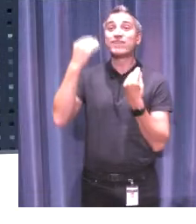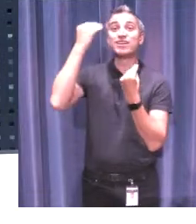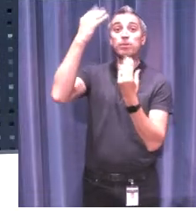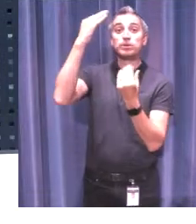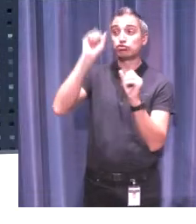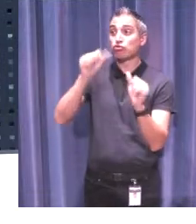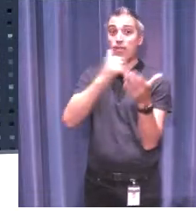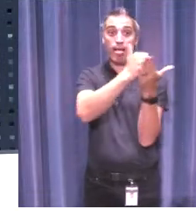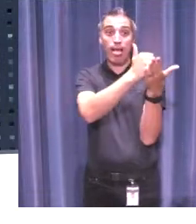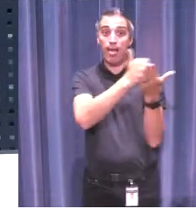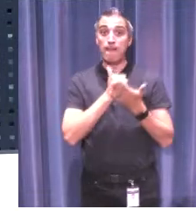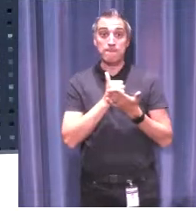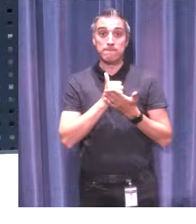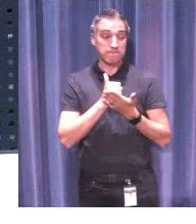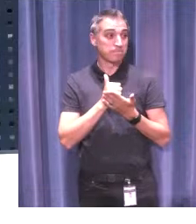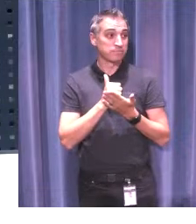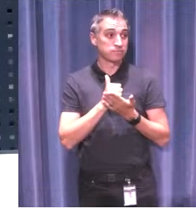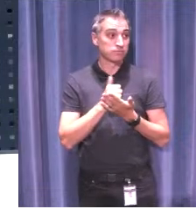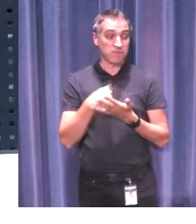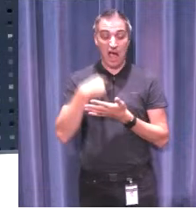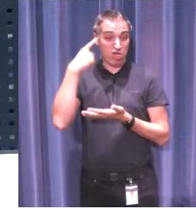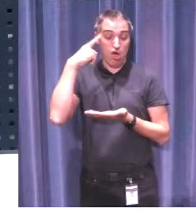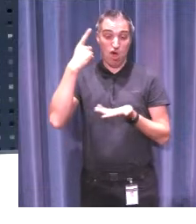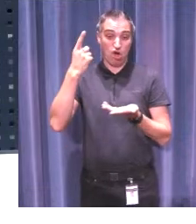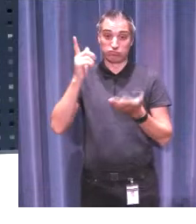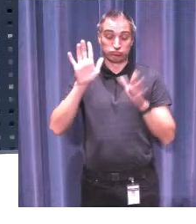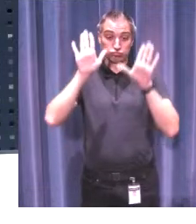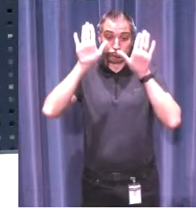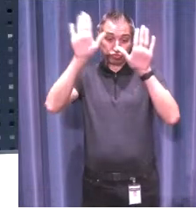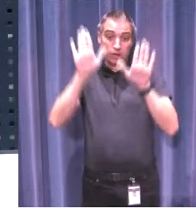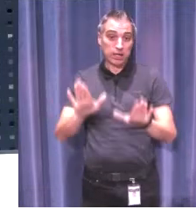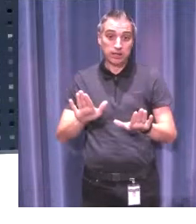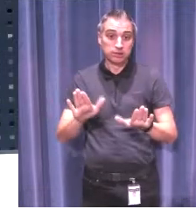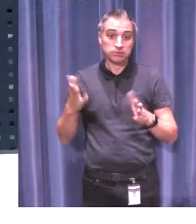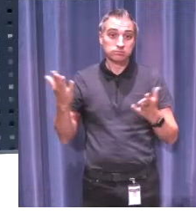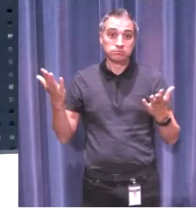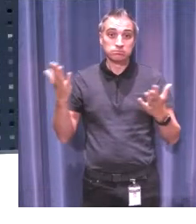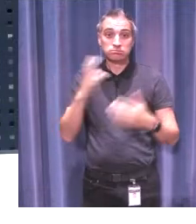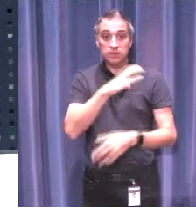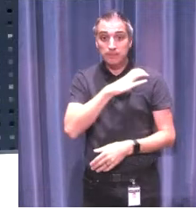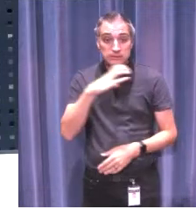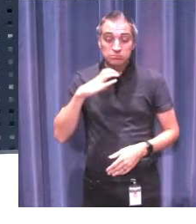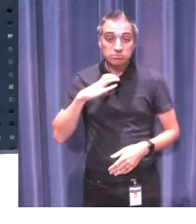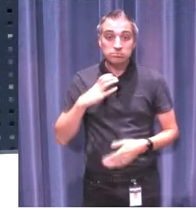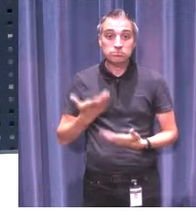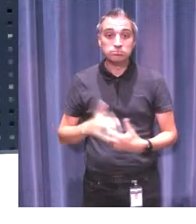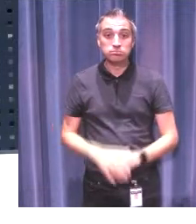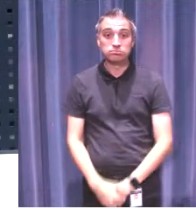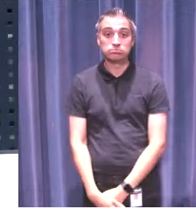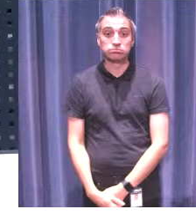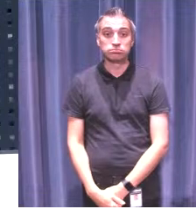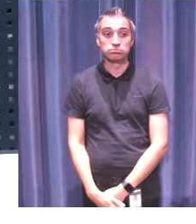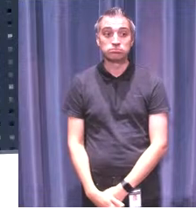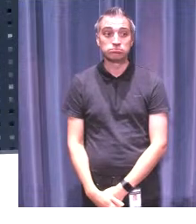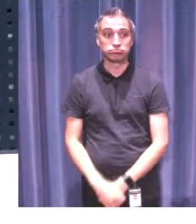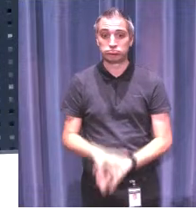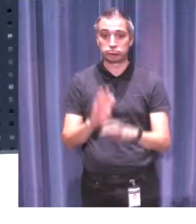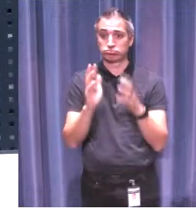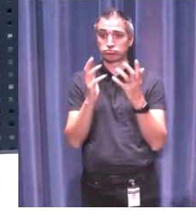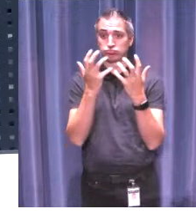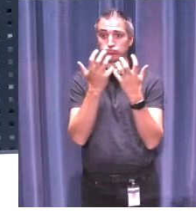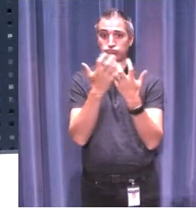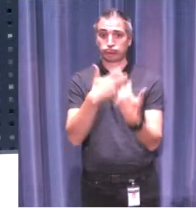help us, and I thought it was a great committee, and it worked well for